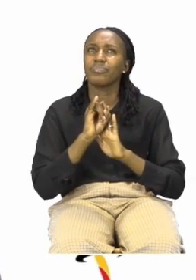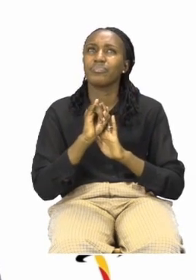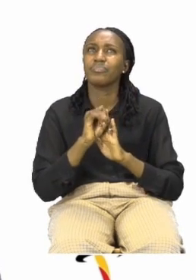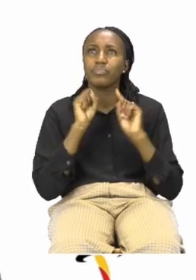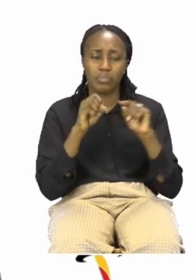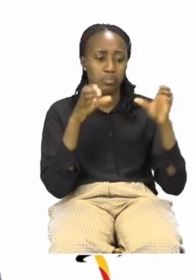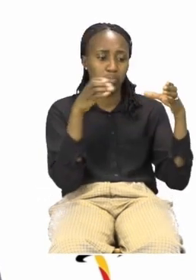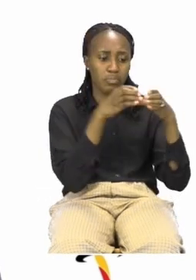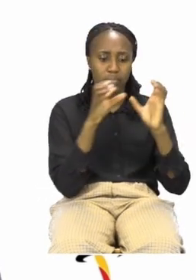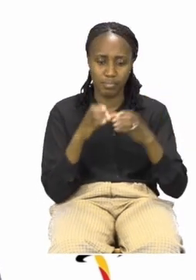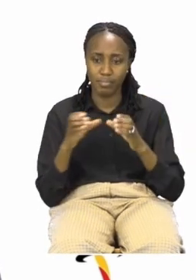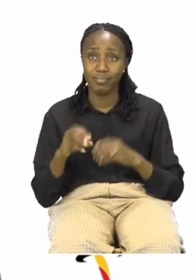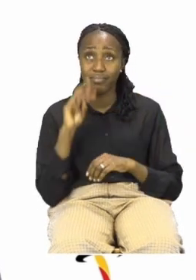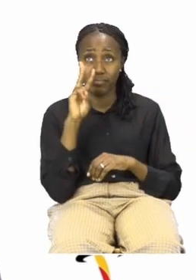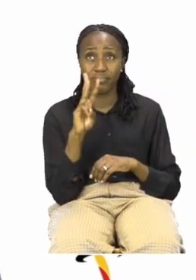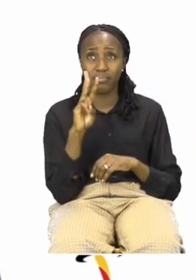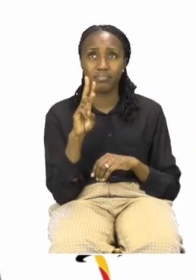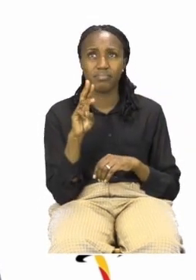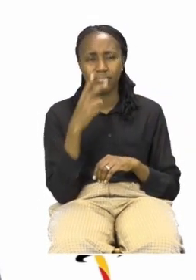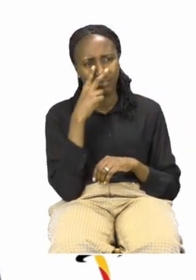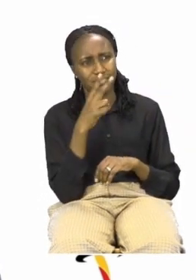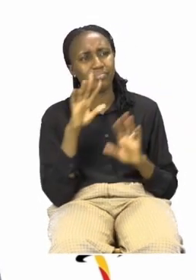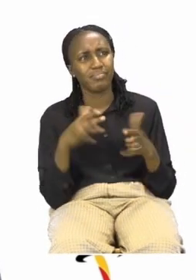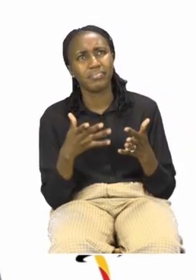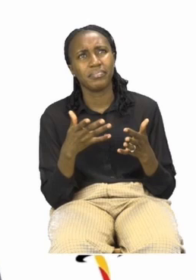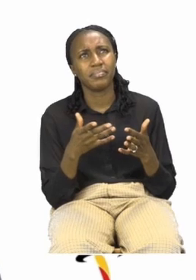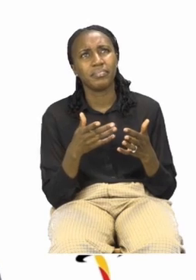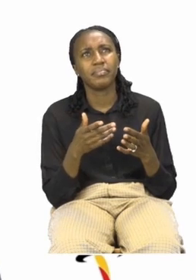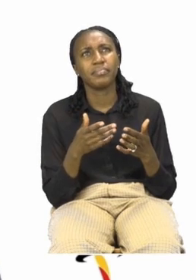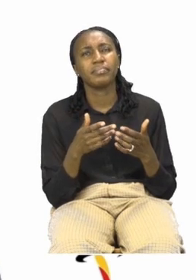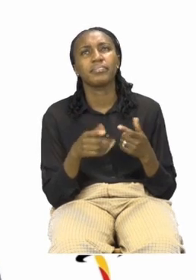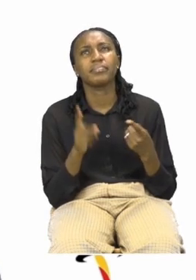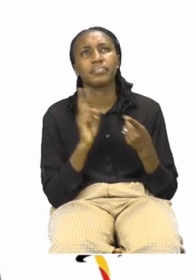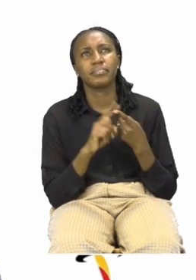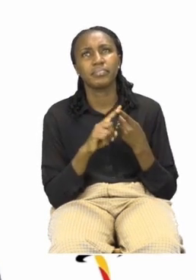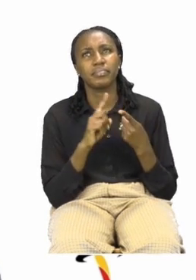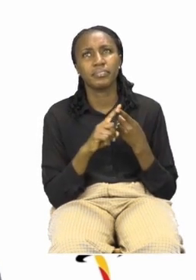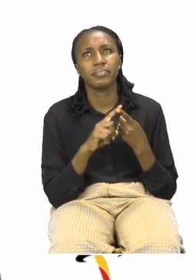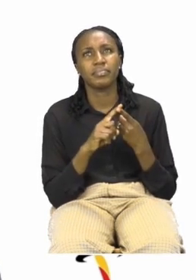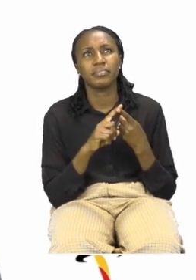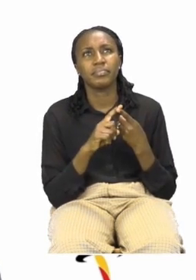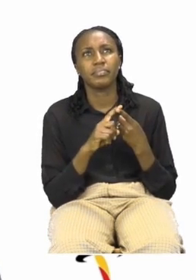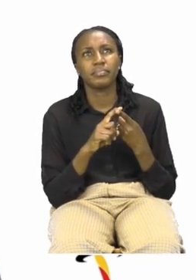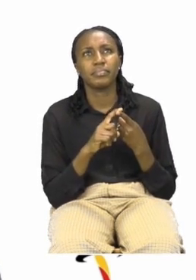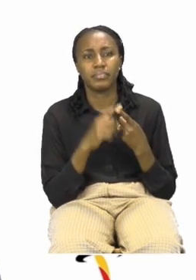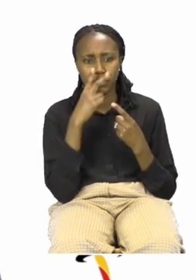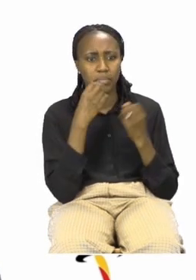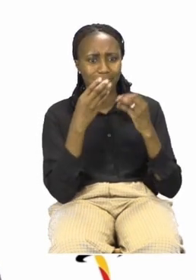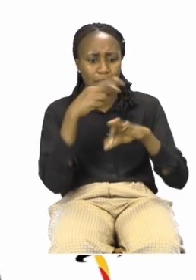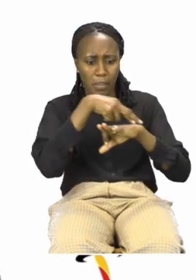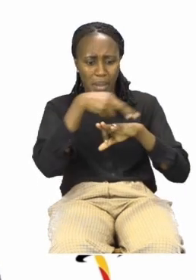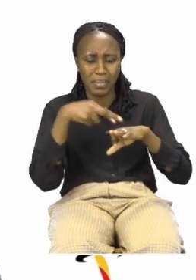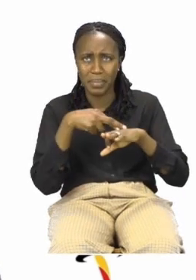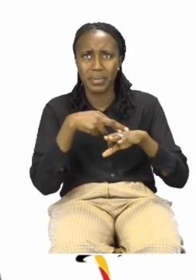codes, and the criteria that we looked about this sports code that they've got their existence in many of the regions. We looked